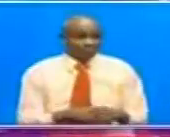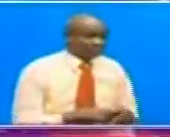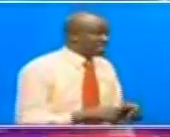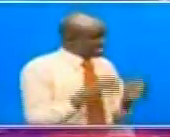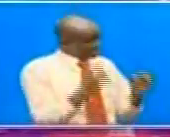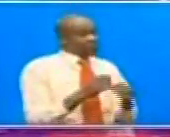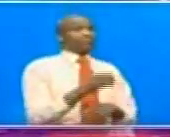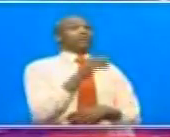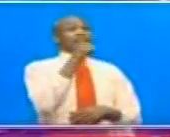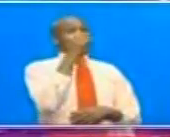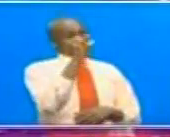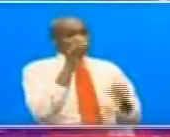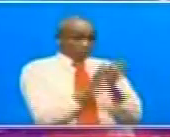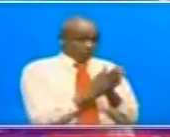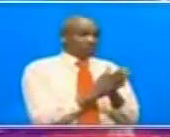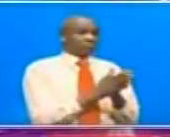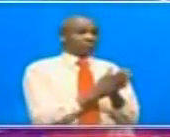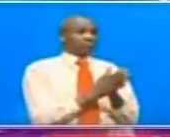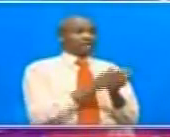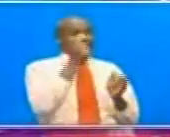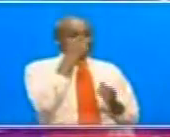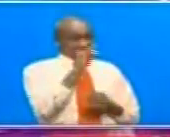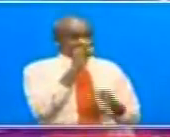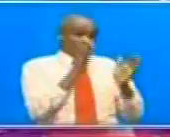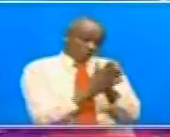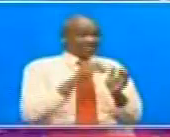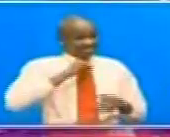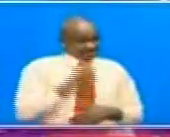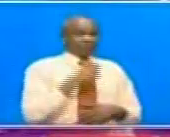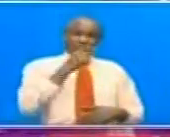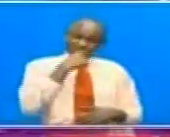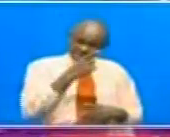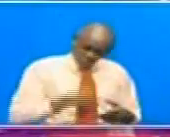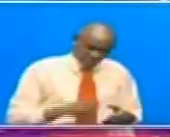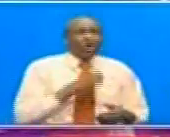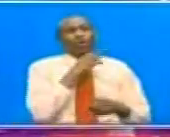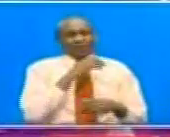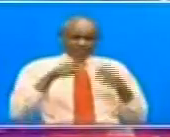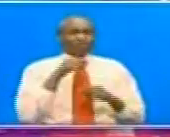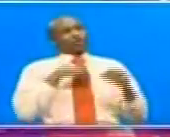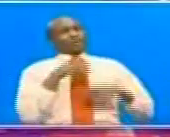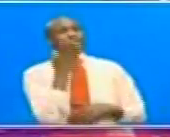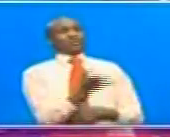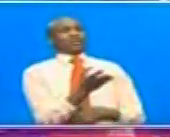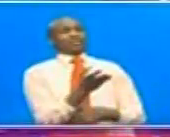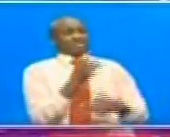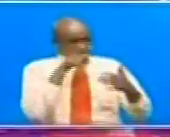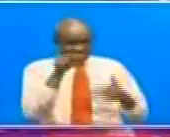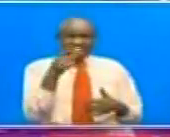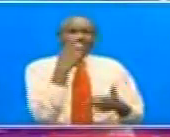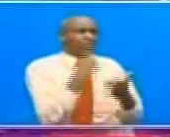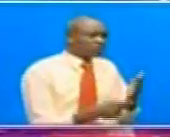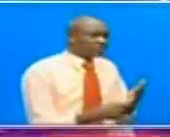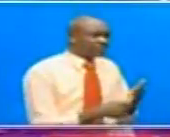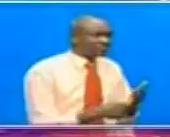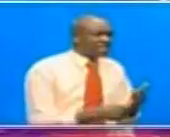Koinange for that matter or anyone else watching filed any report on corruption or complained about that area? And Alai seems to have what he's calling,